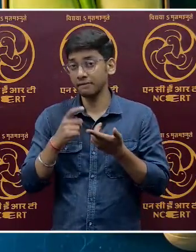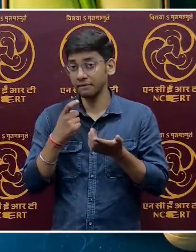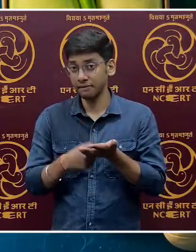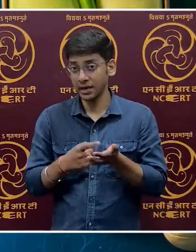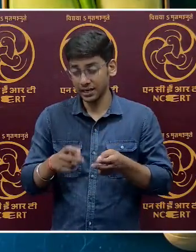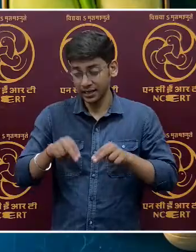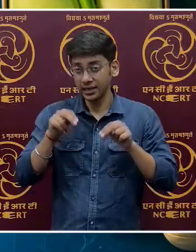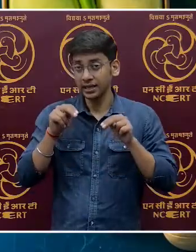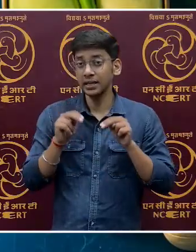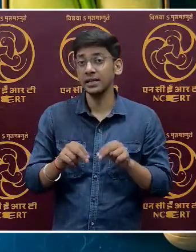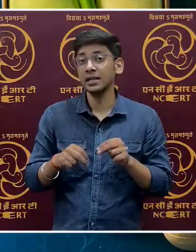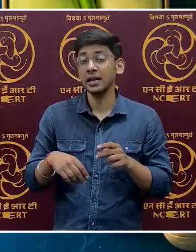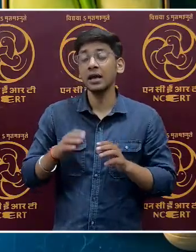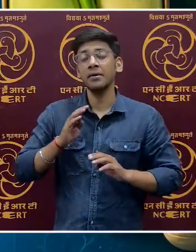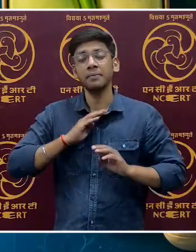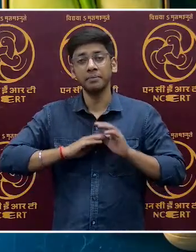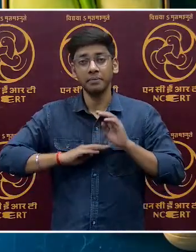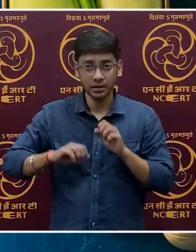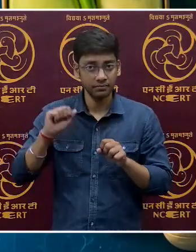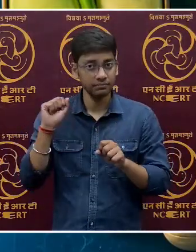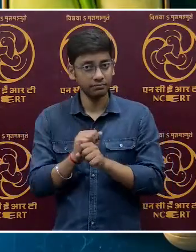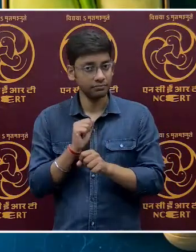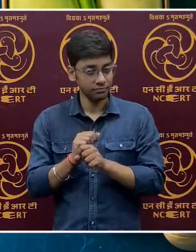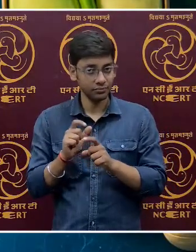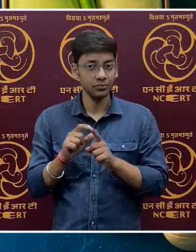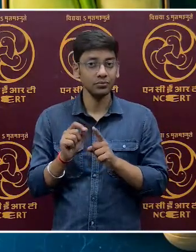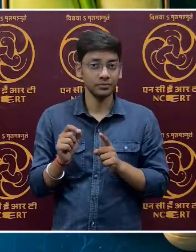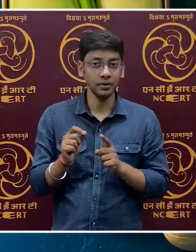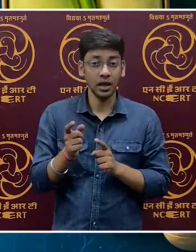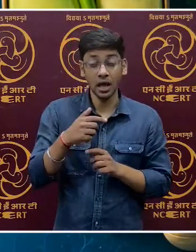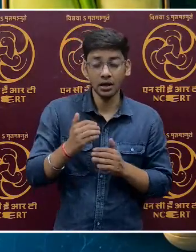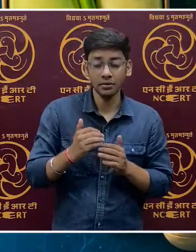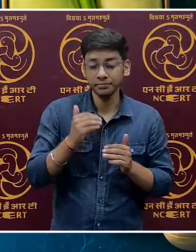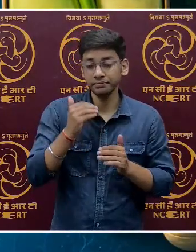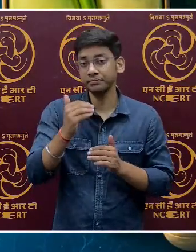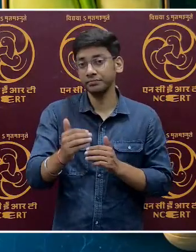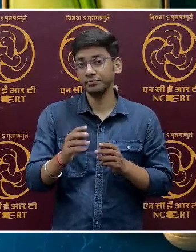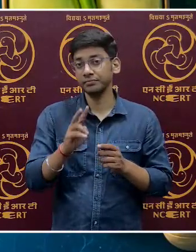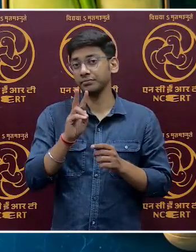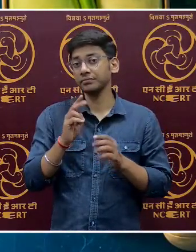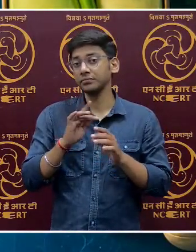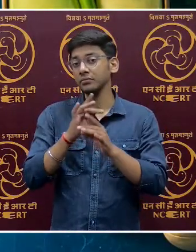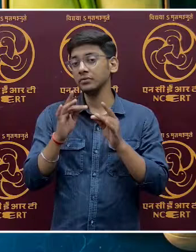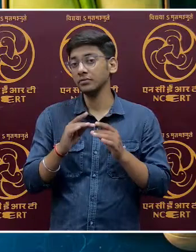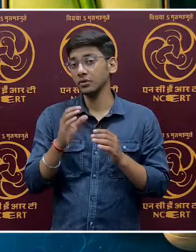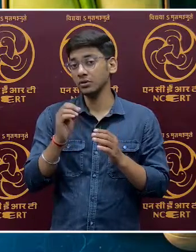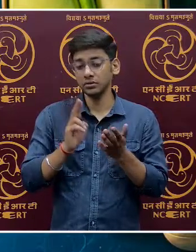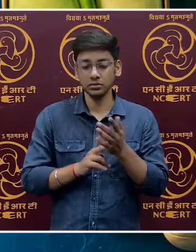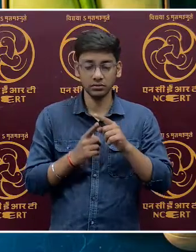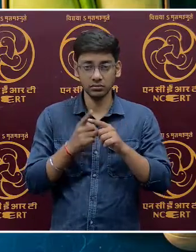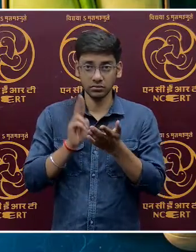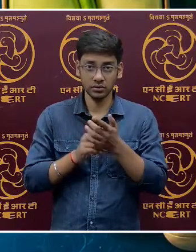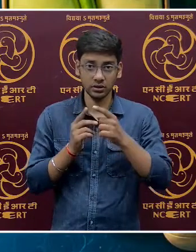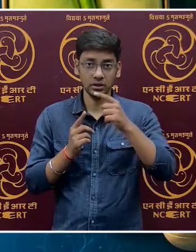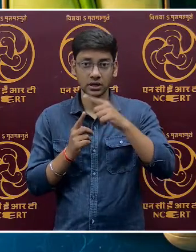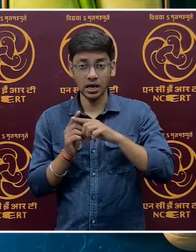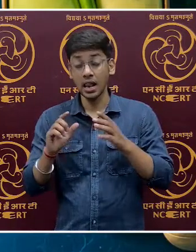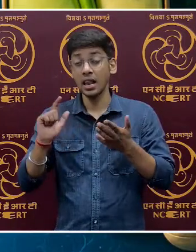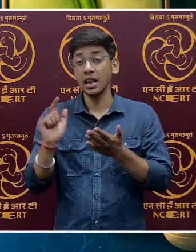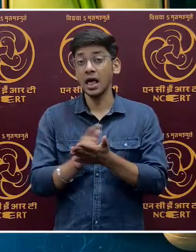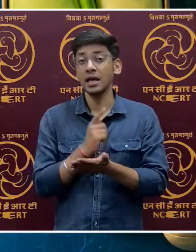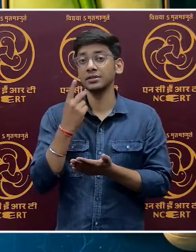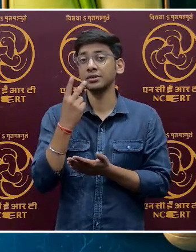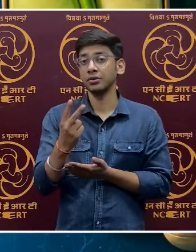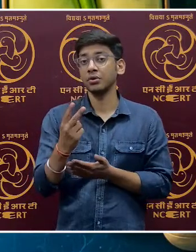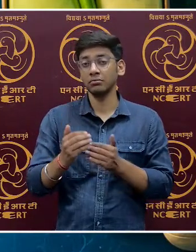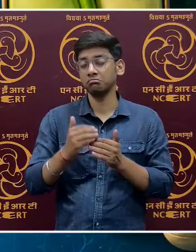have a patience to start our work. Now coming towards our virtual content, before that we have to click our chapter 2. We can